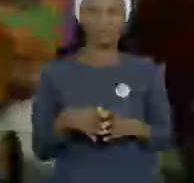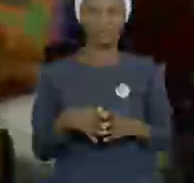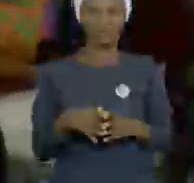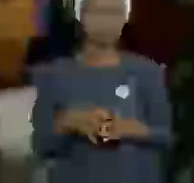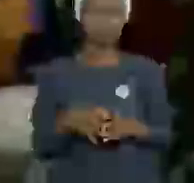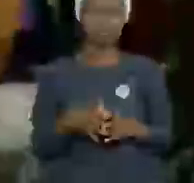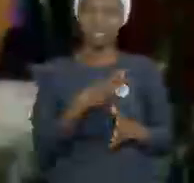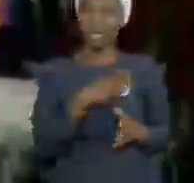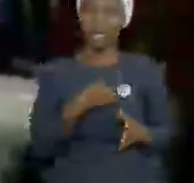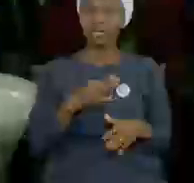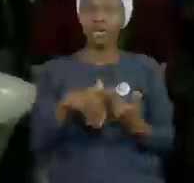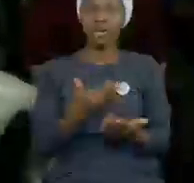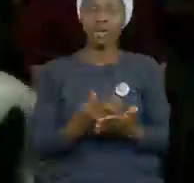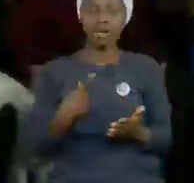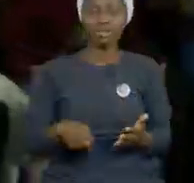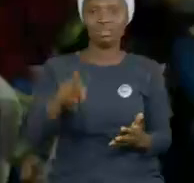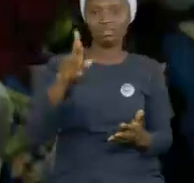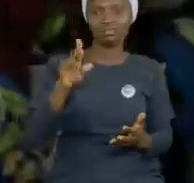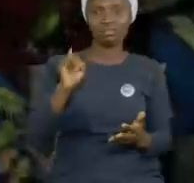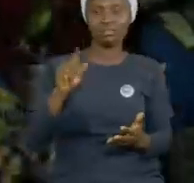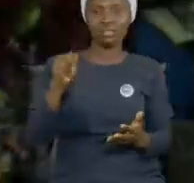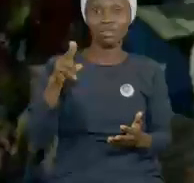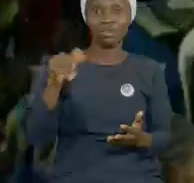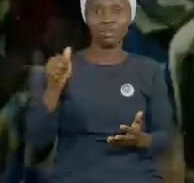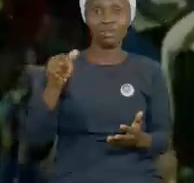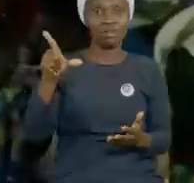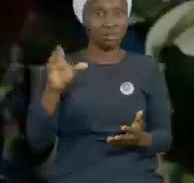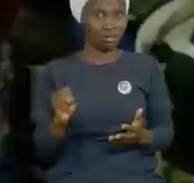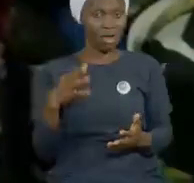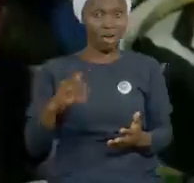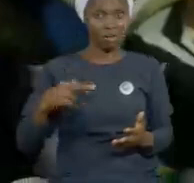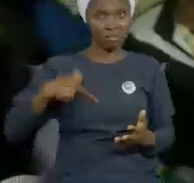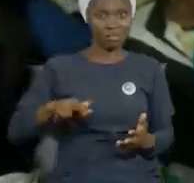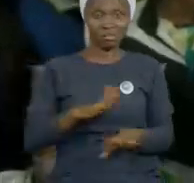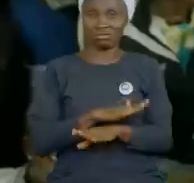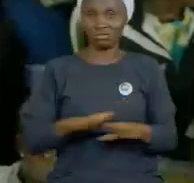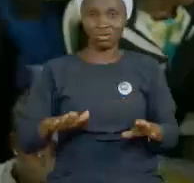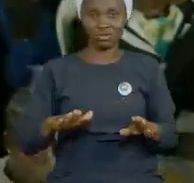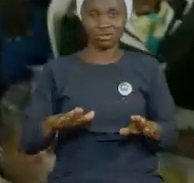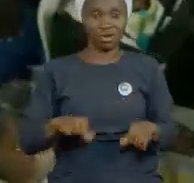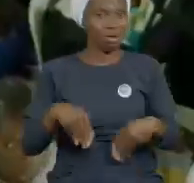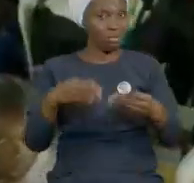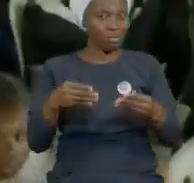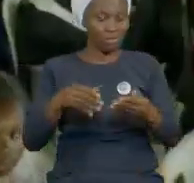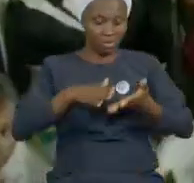And all the rituals of religion, they do not provide peace of heart